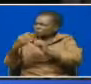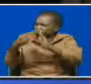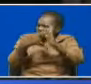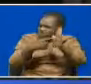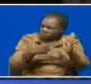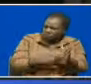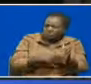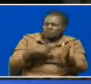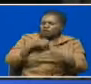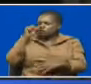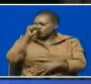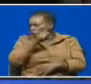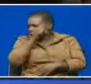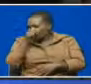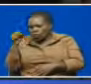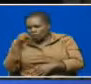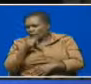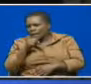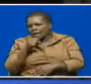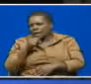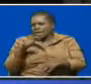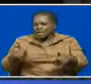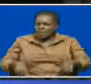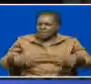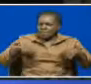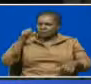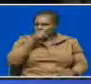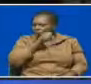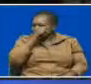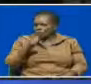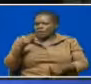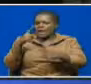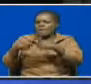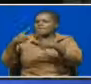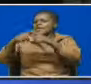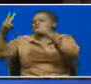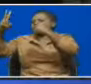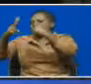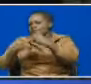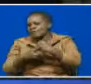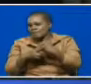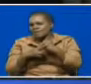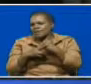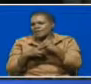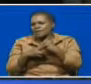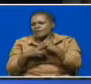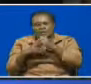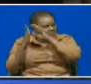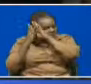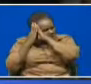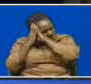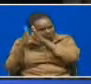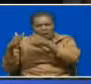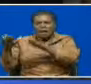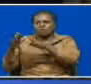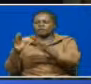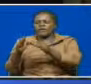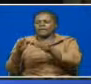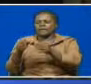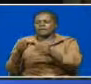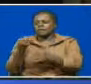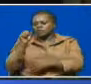up in streets, and lived up in streets for 7 years. I've been someone who has been sleeping out in the